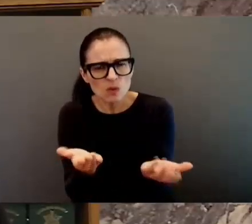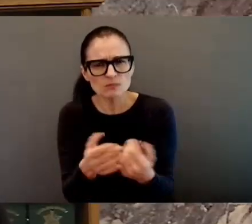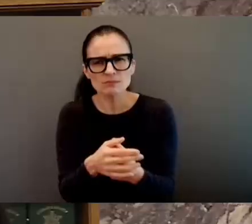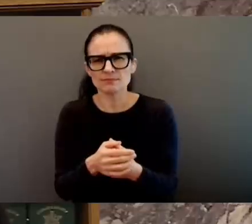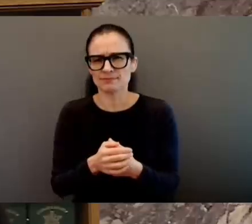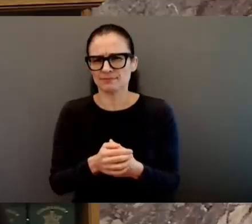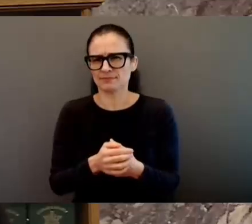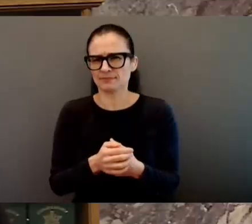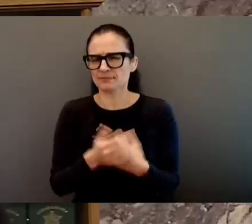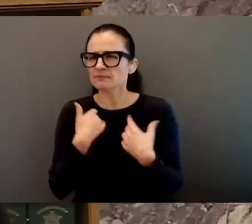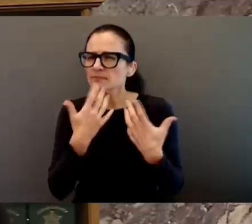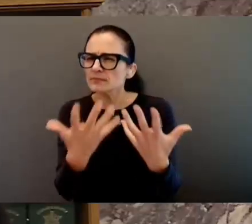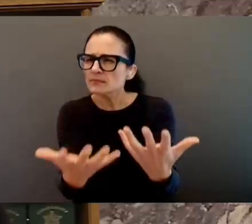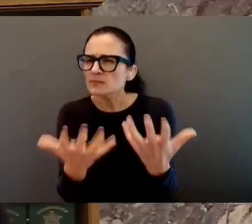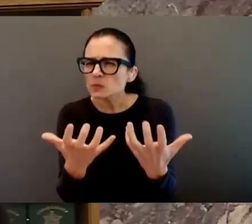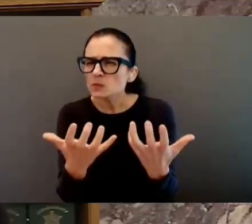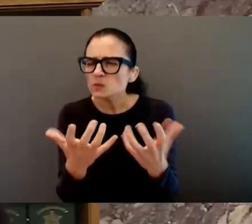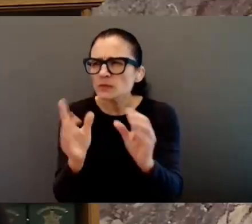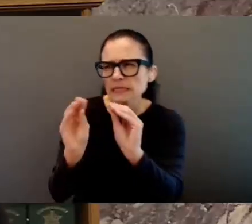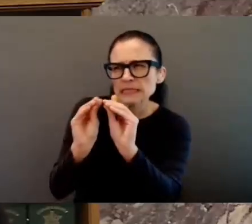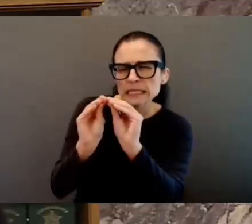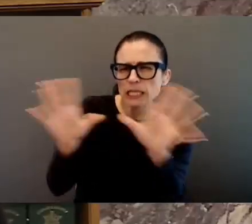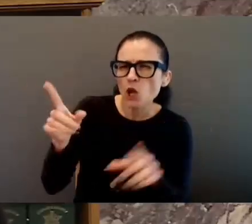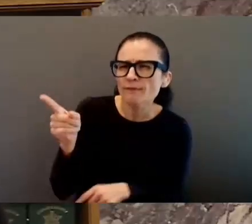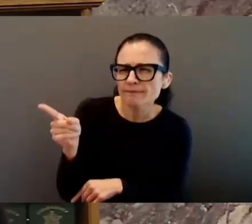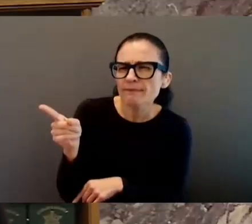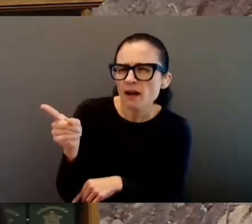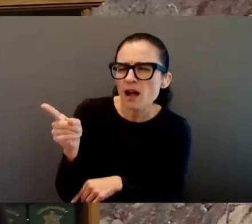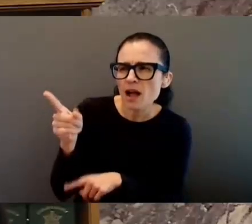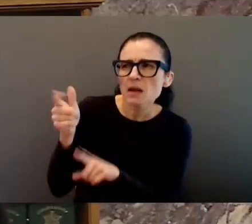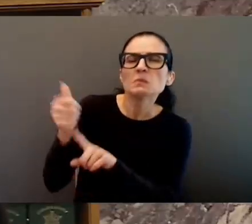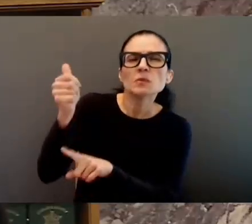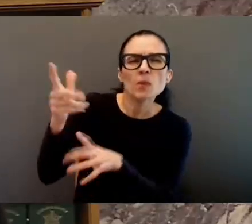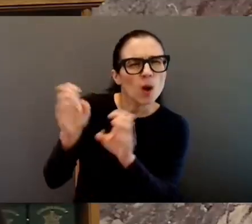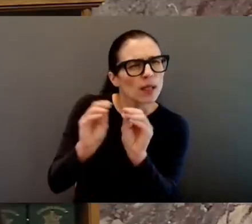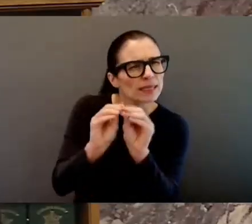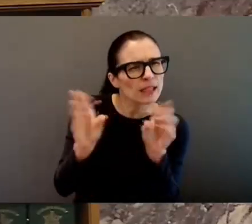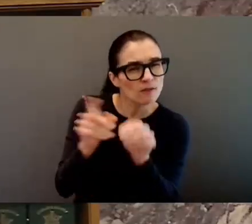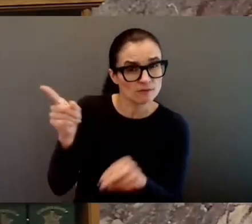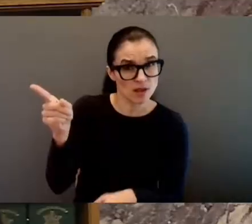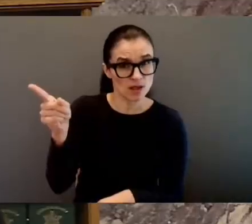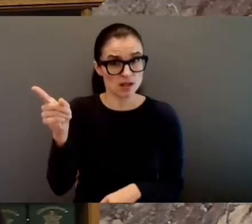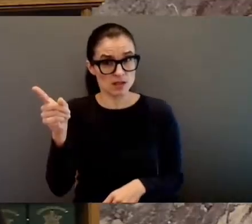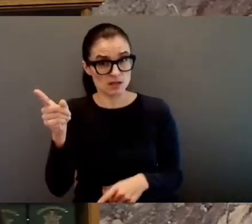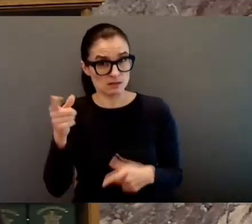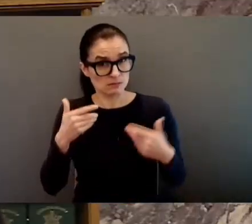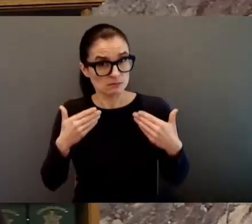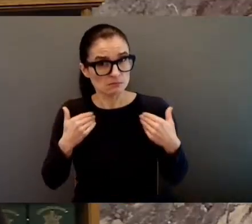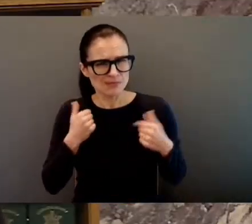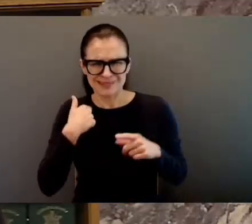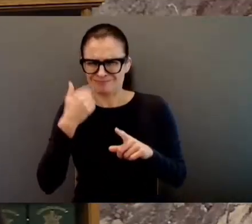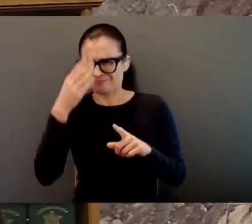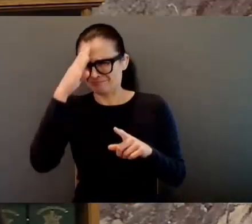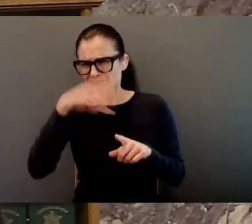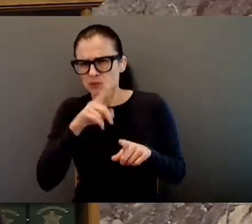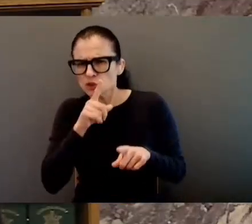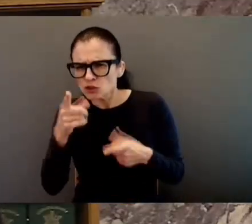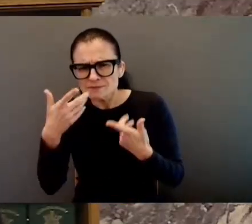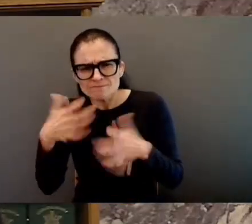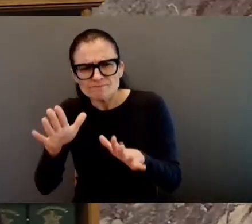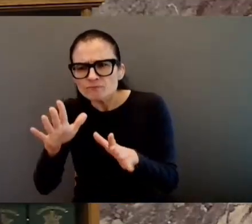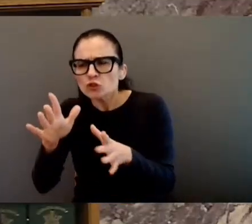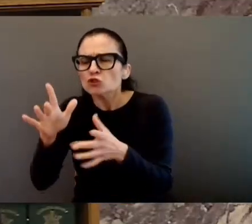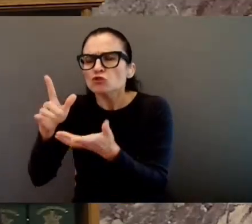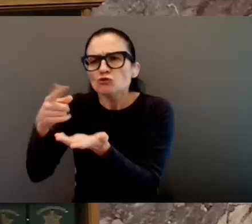people of British Columbia. Cabinet, no doubt, has received legal advice, likely warning his government to defend private property rights in